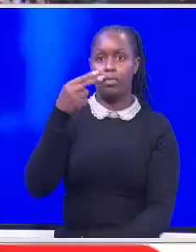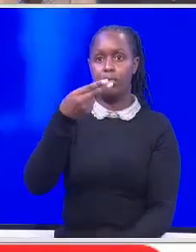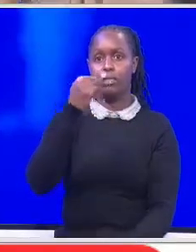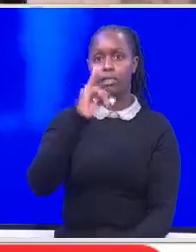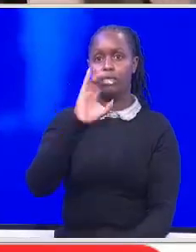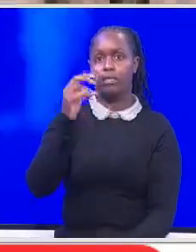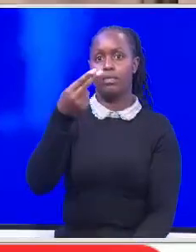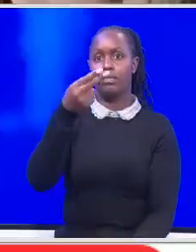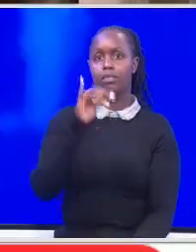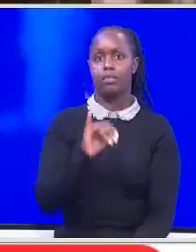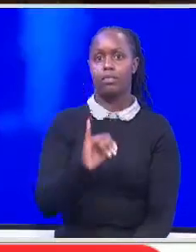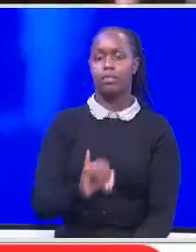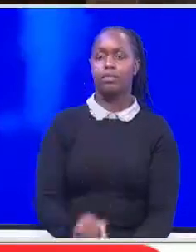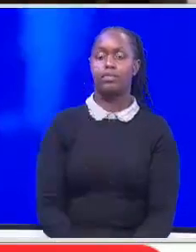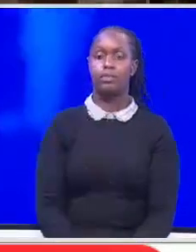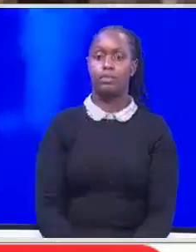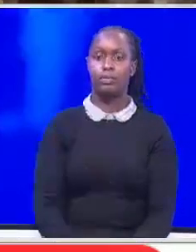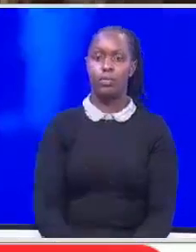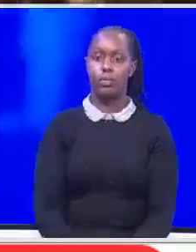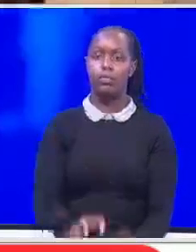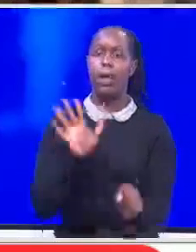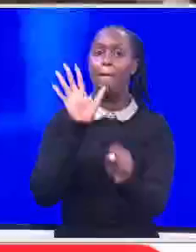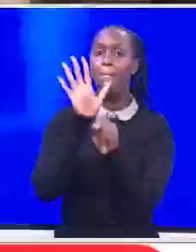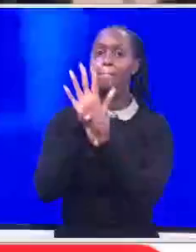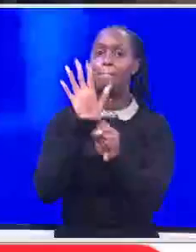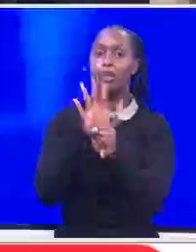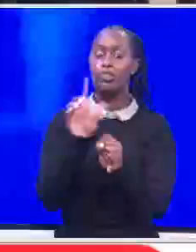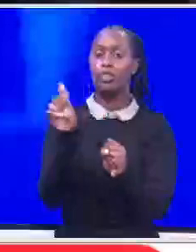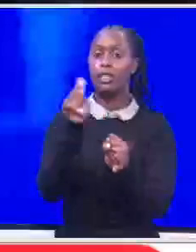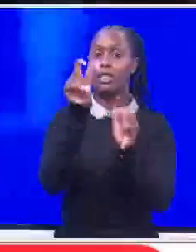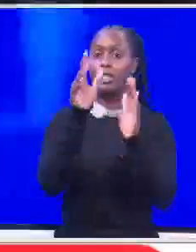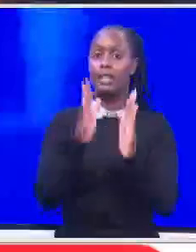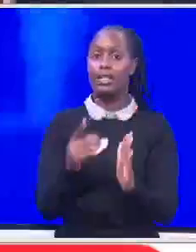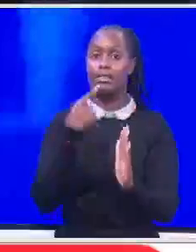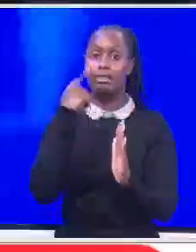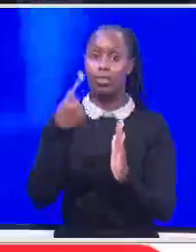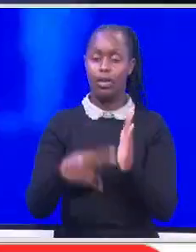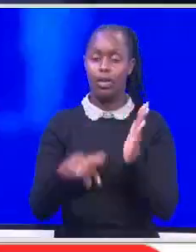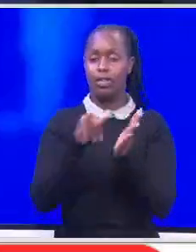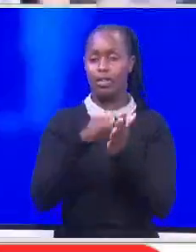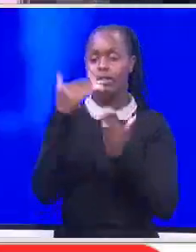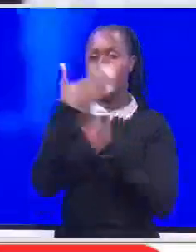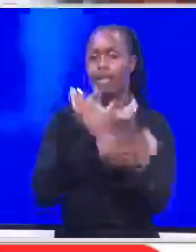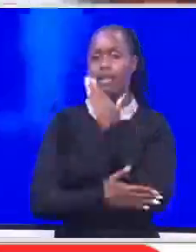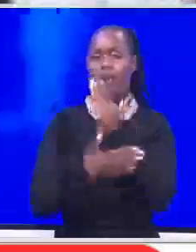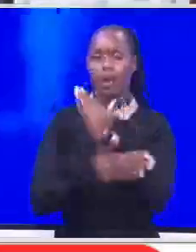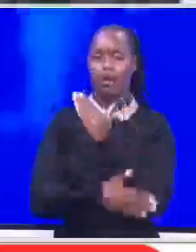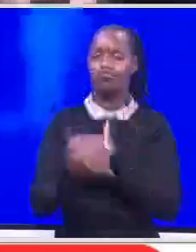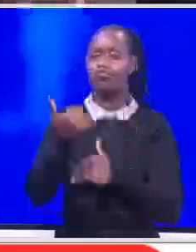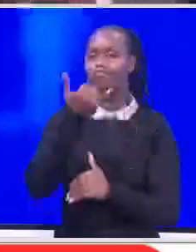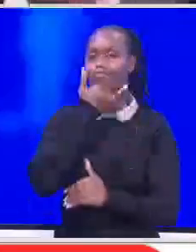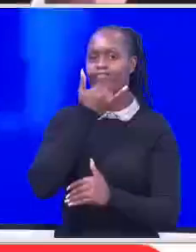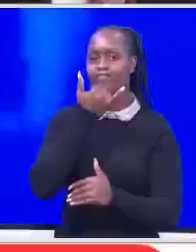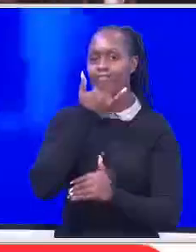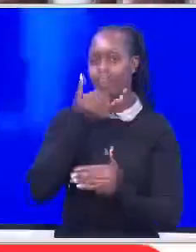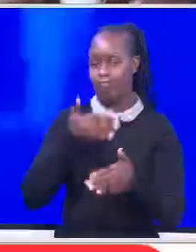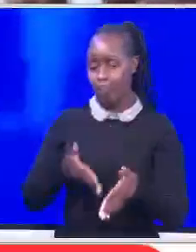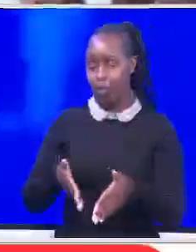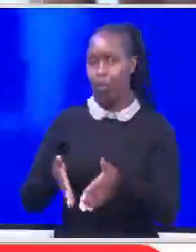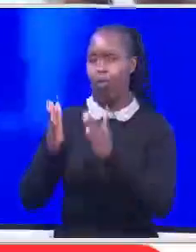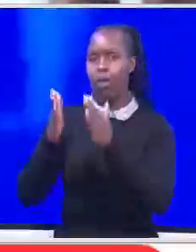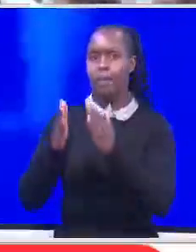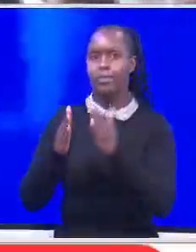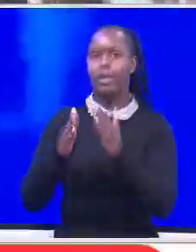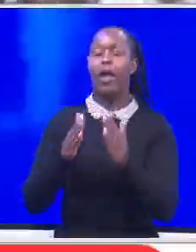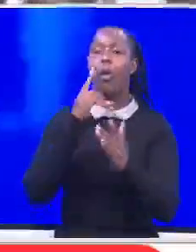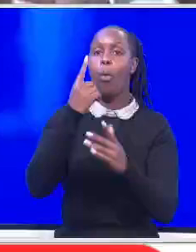more. A majority of Kenyans say the country is heading in the wrong direction 1 year